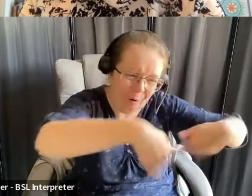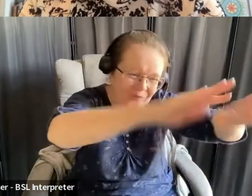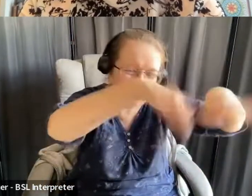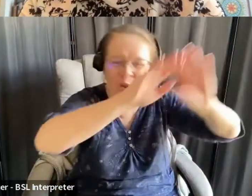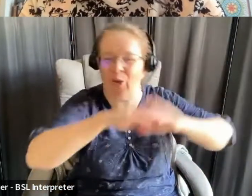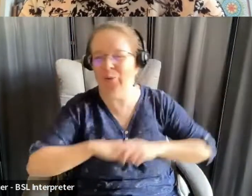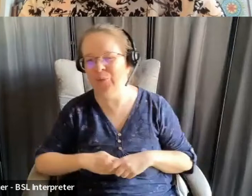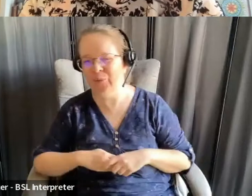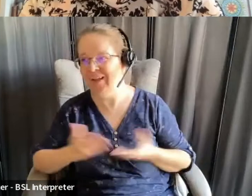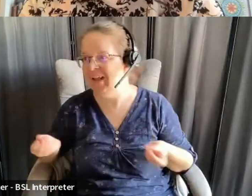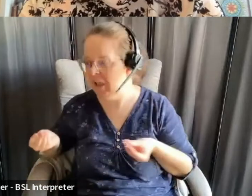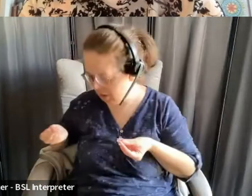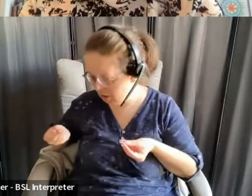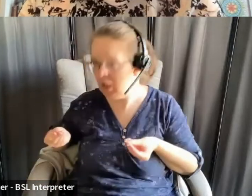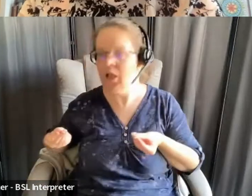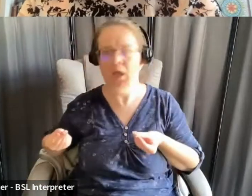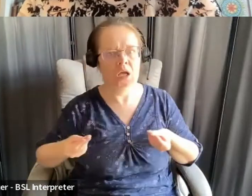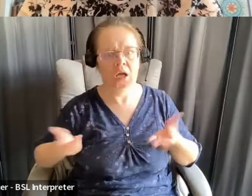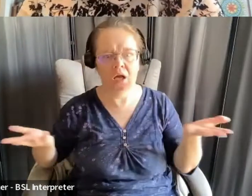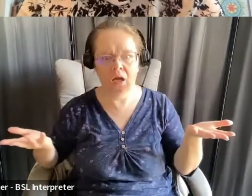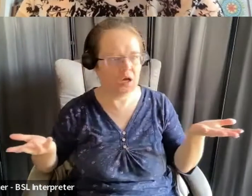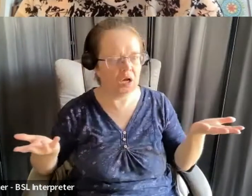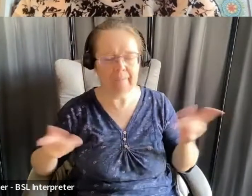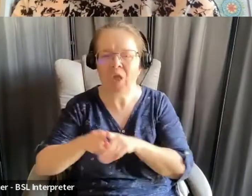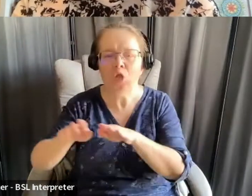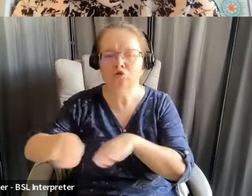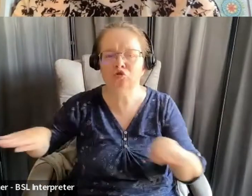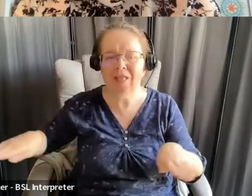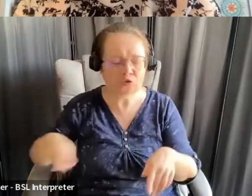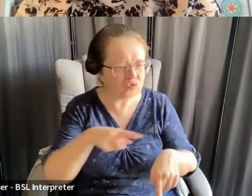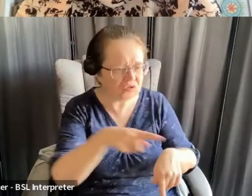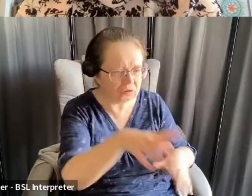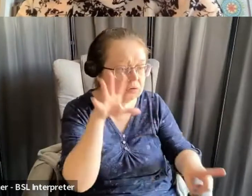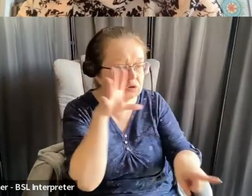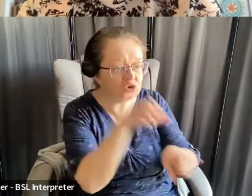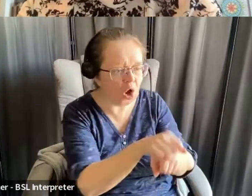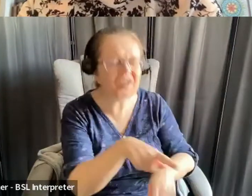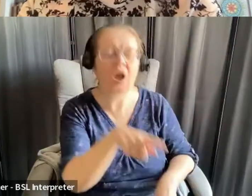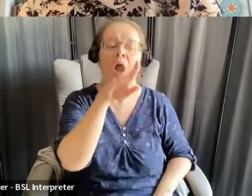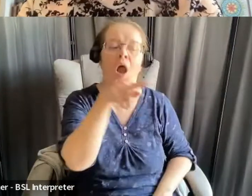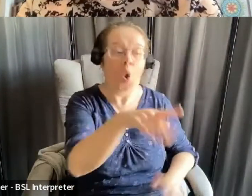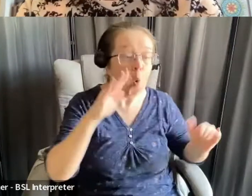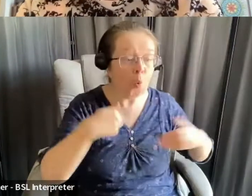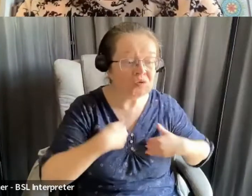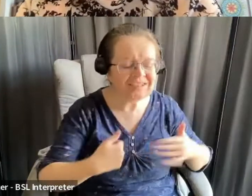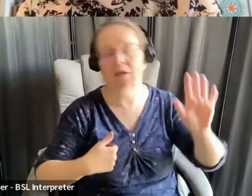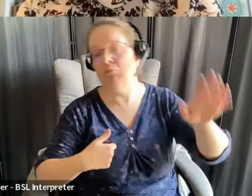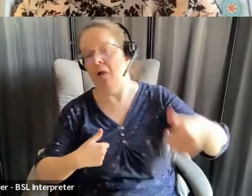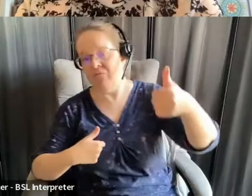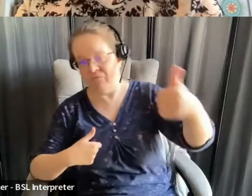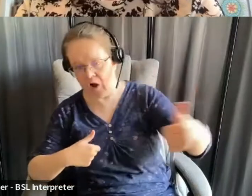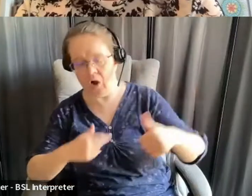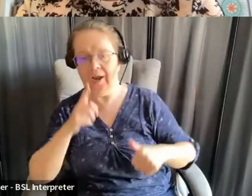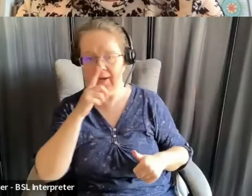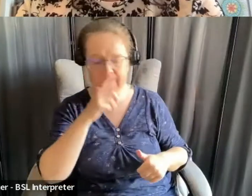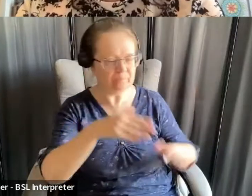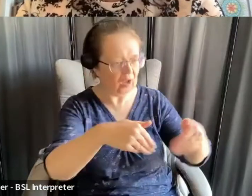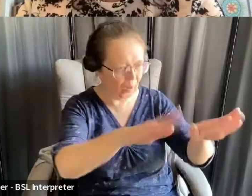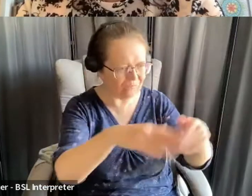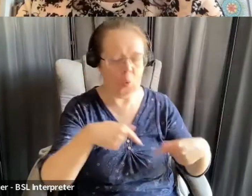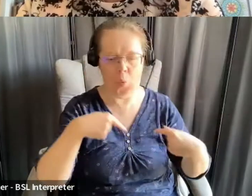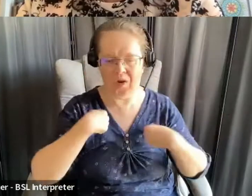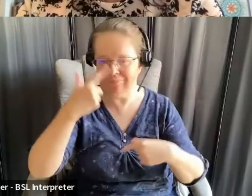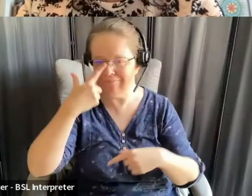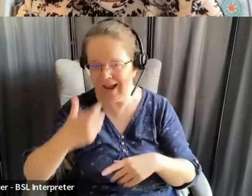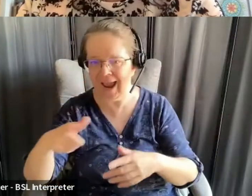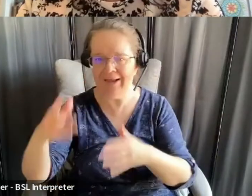go. Mm-hmm. Don't have that luxury of like children where they go, oh, okay, well, you've got autism, great, off you go. And then